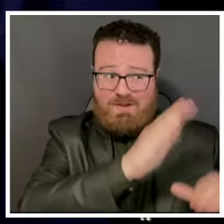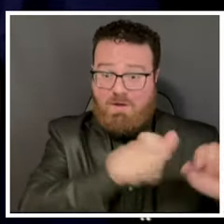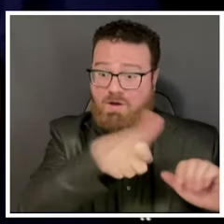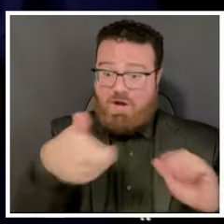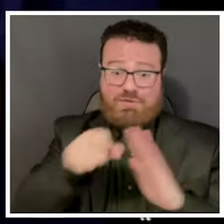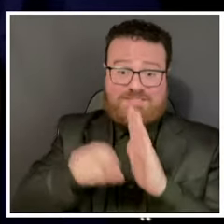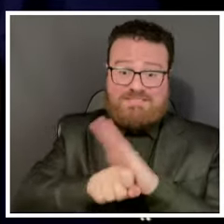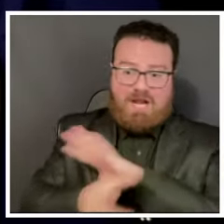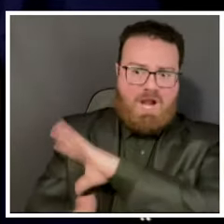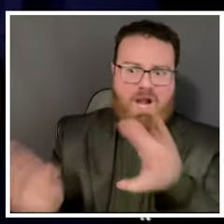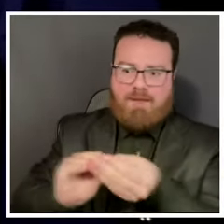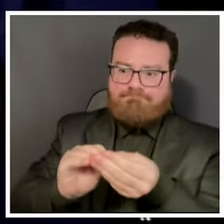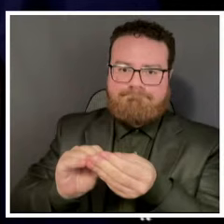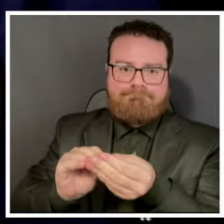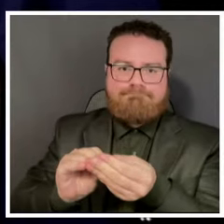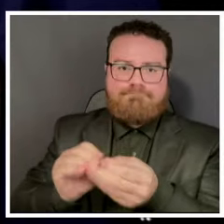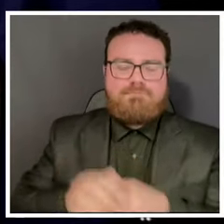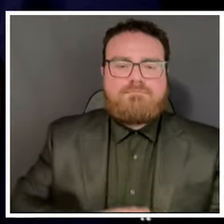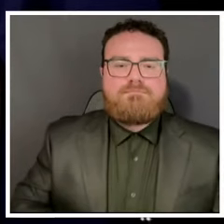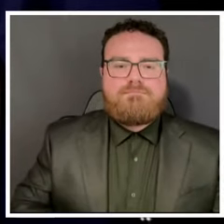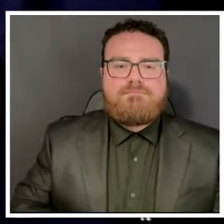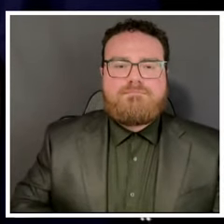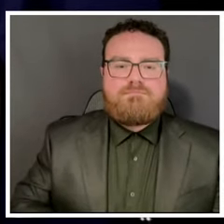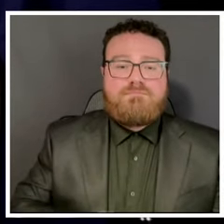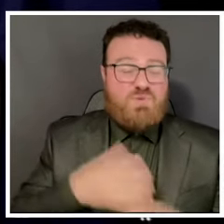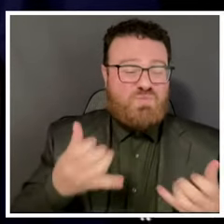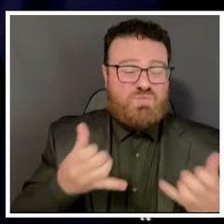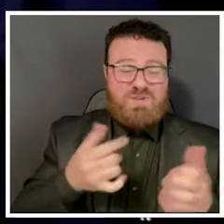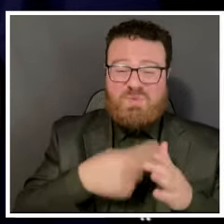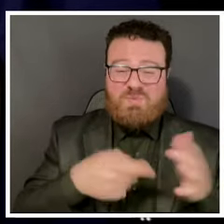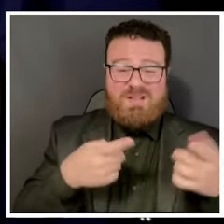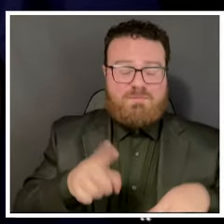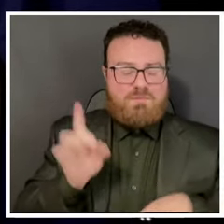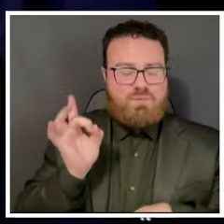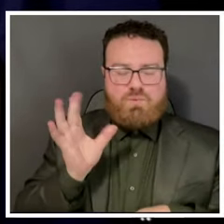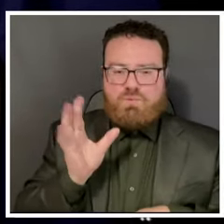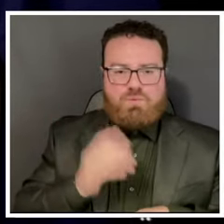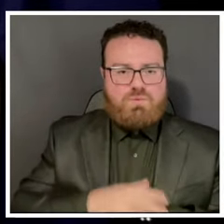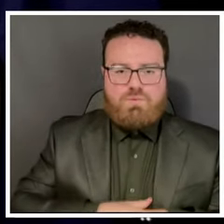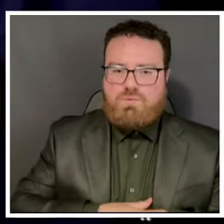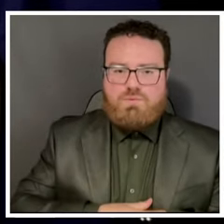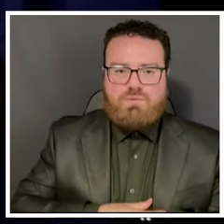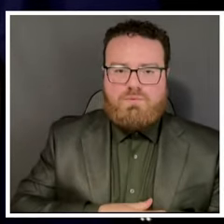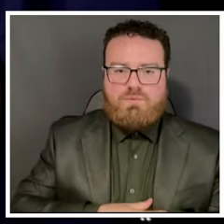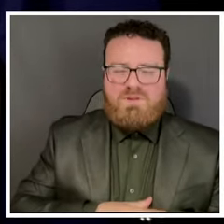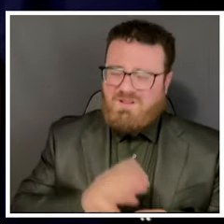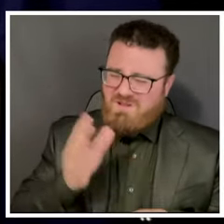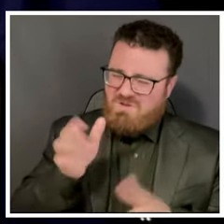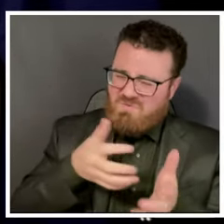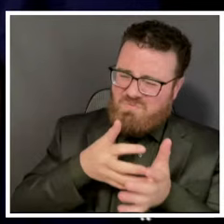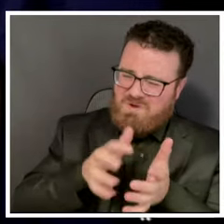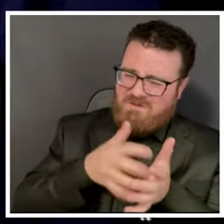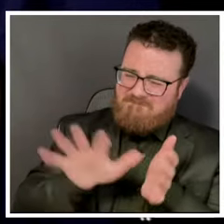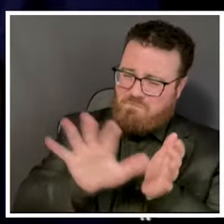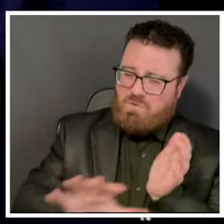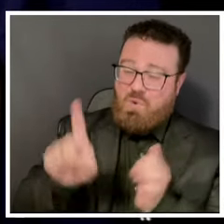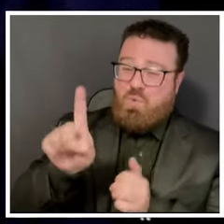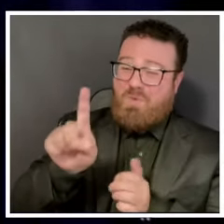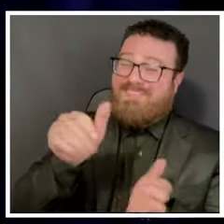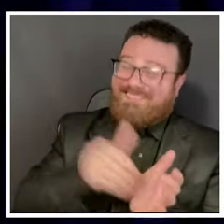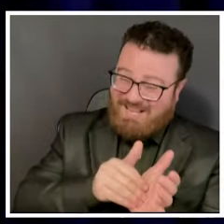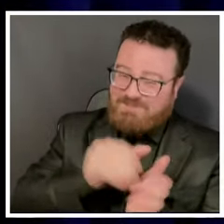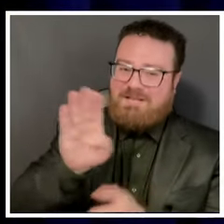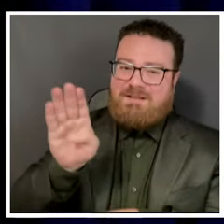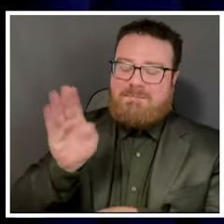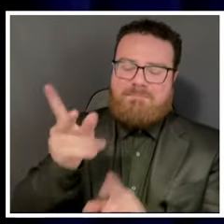is ridiculous what's going on now. You know, there are about 1,000 billionaires in America. Do